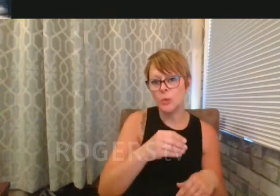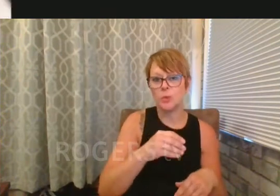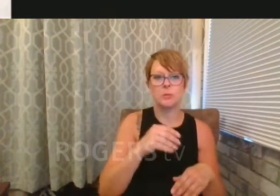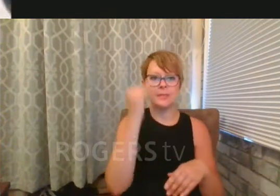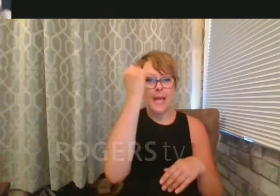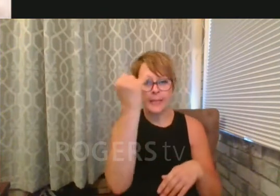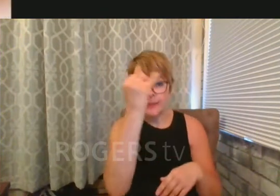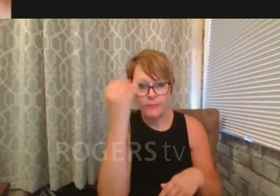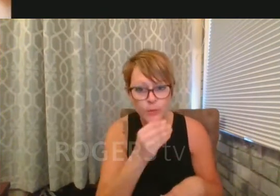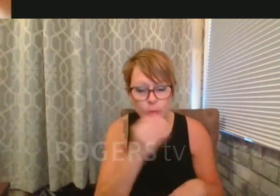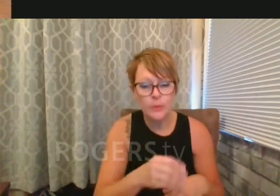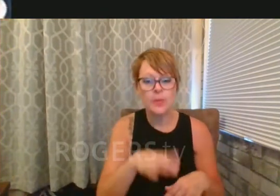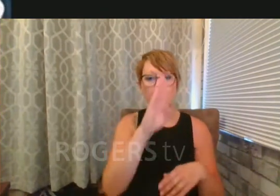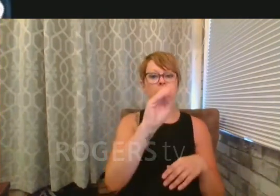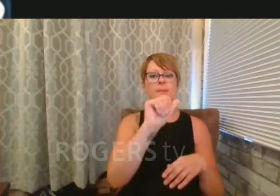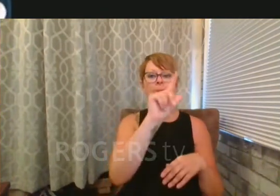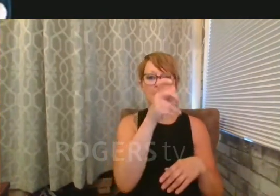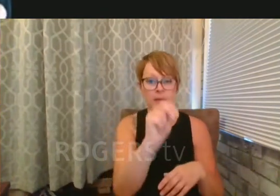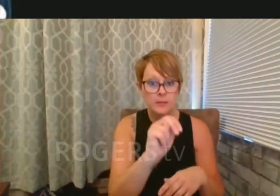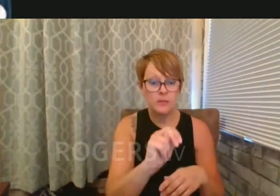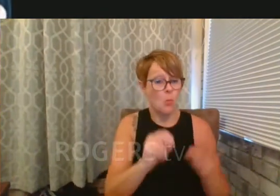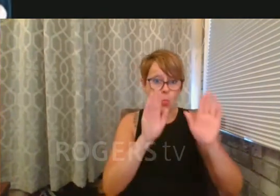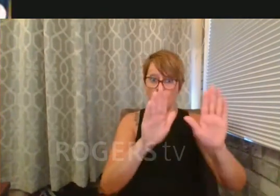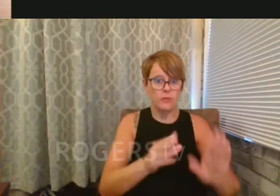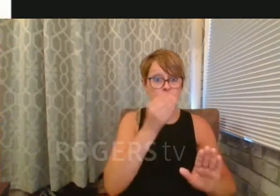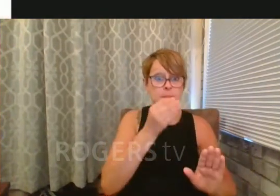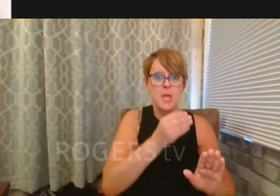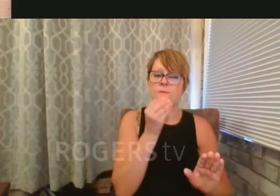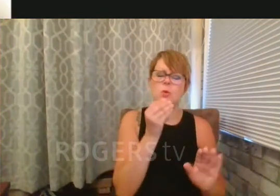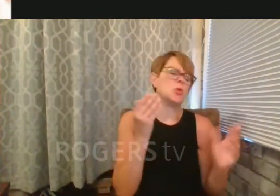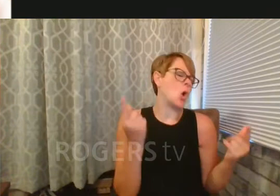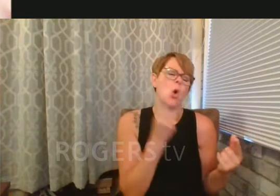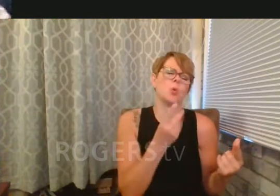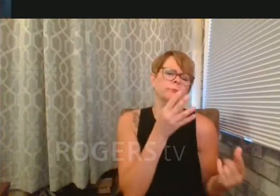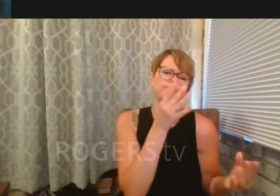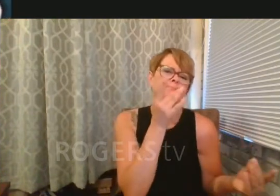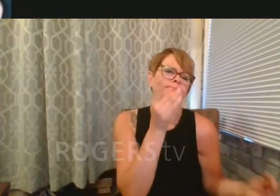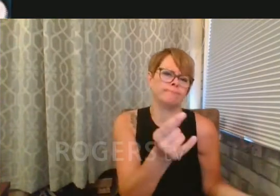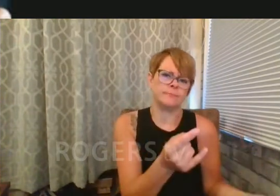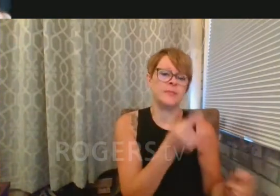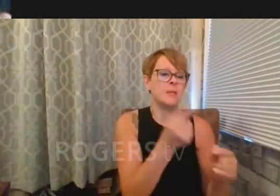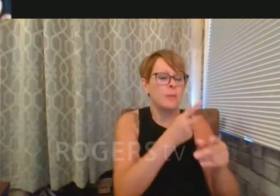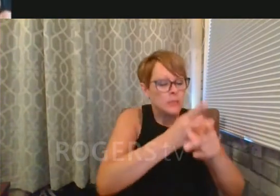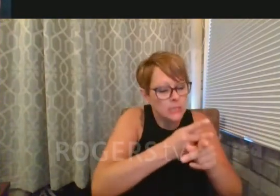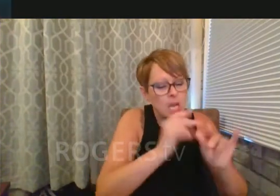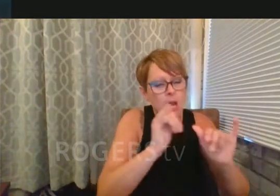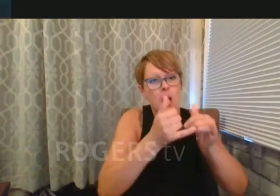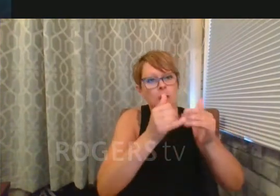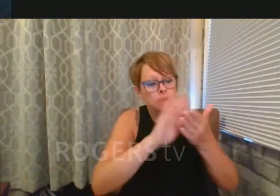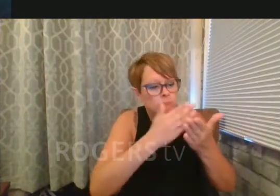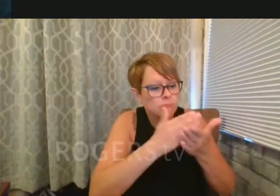food, or it's a great meal. Food is always good, especially if somebody actually takes care about it and makes